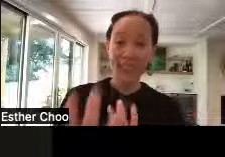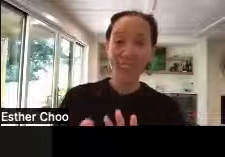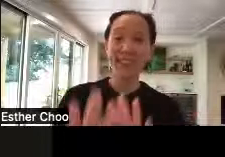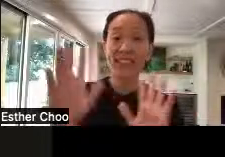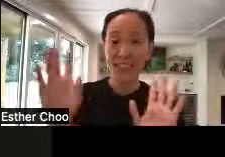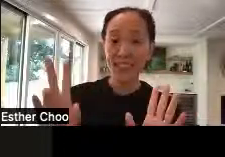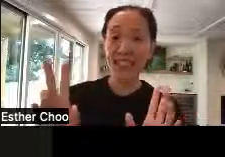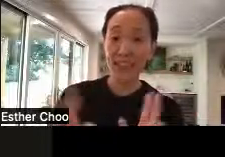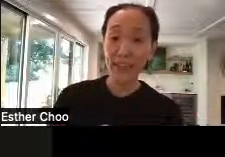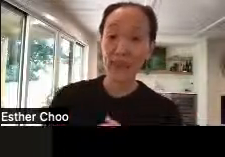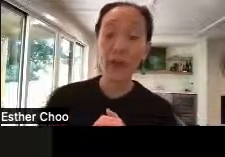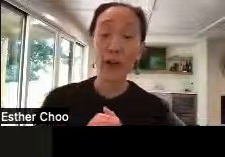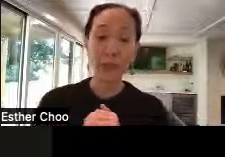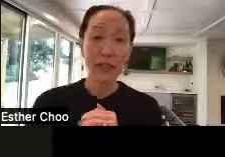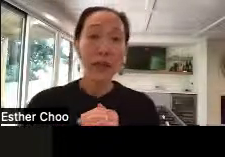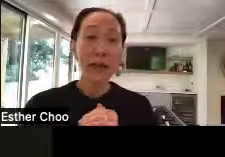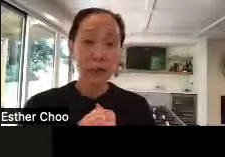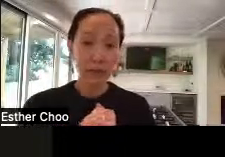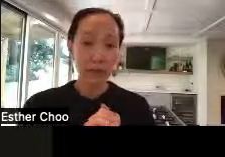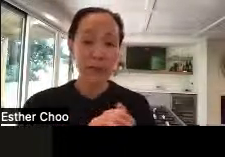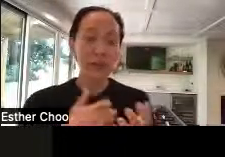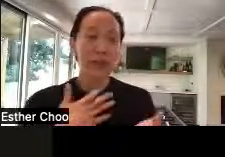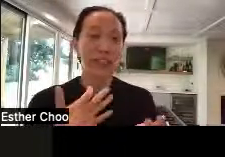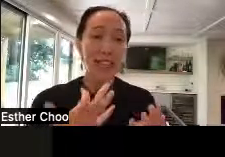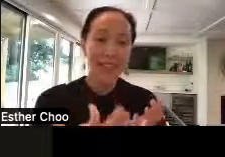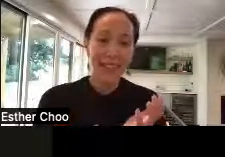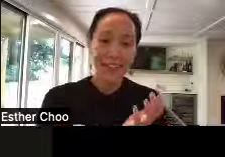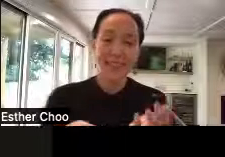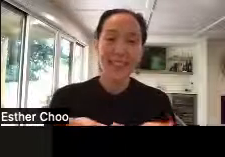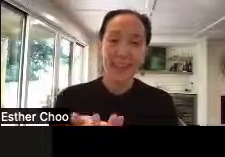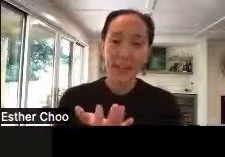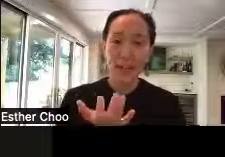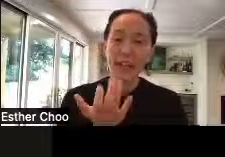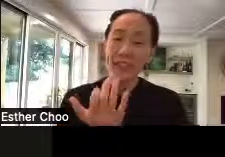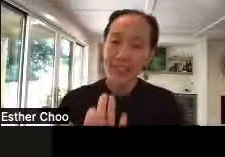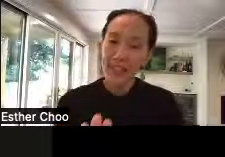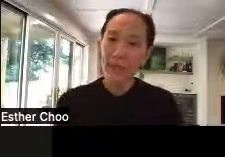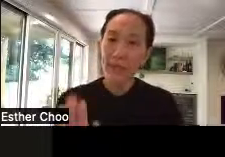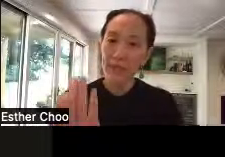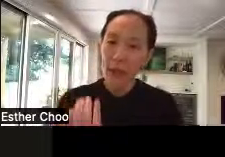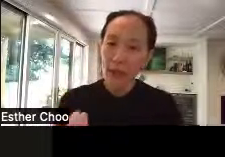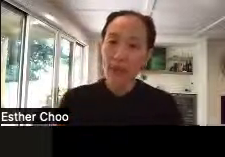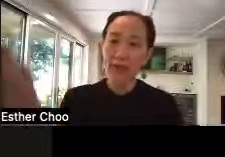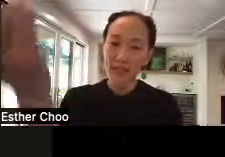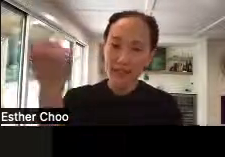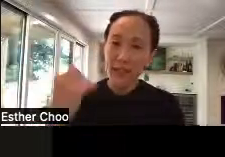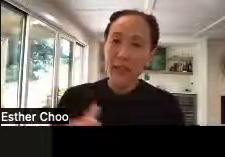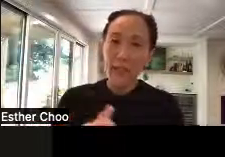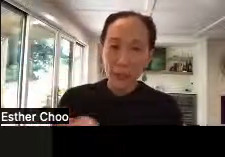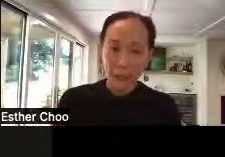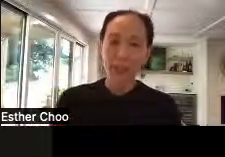to these things that have been called microaggressions, or the day in, day out signals,